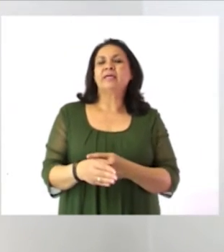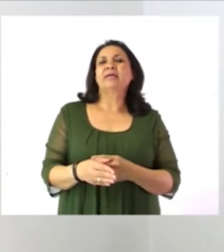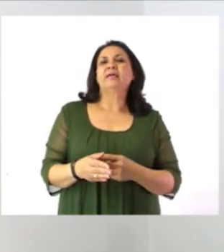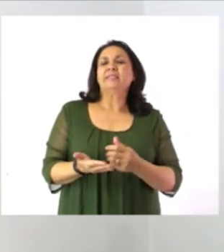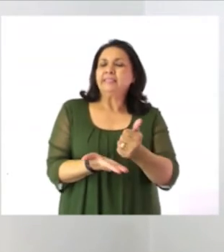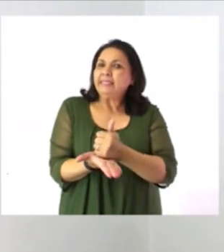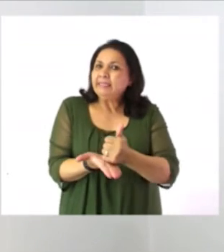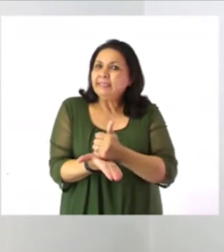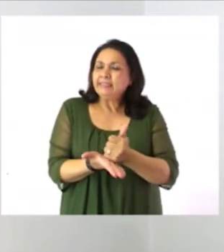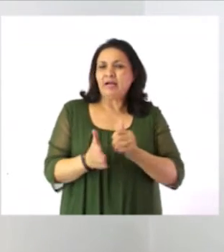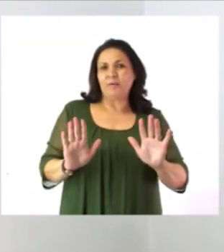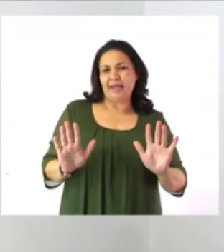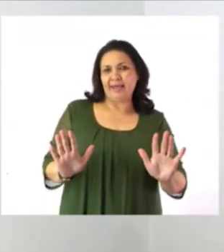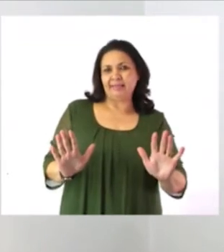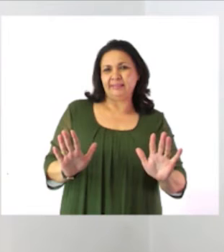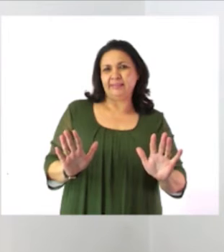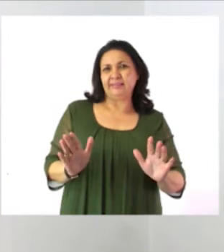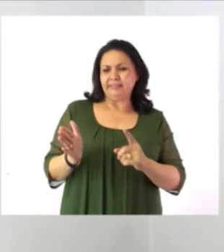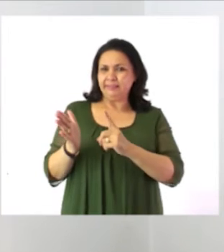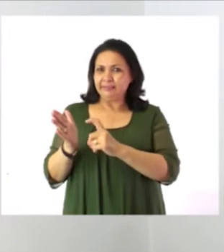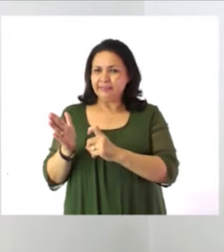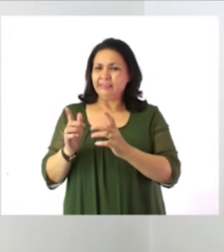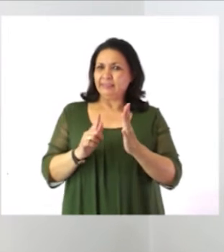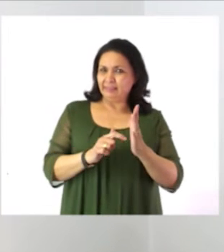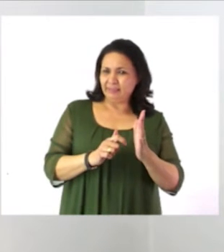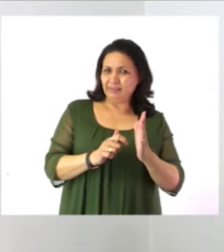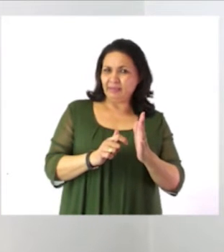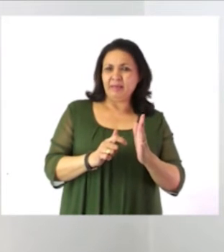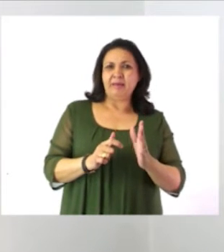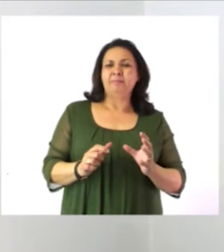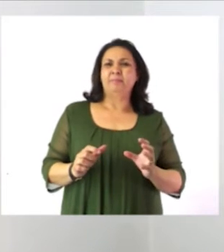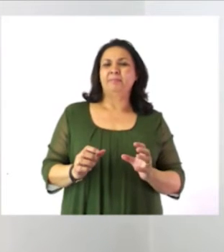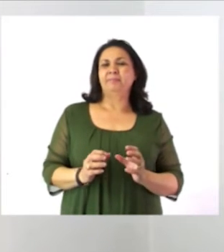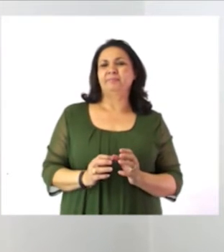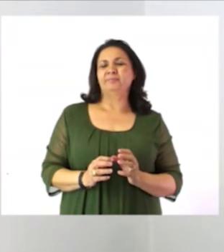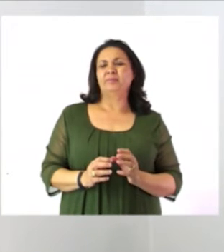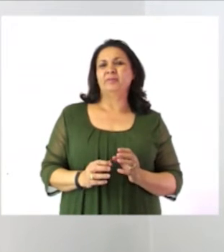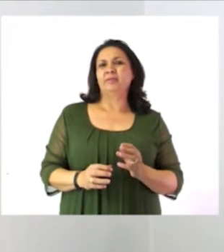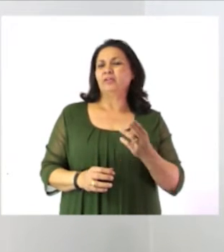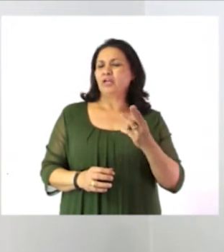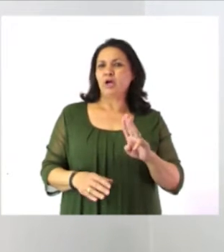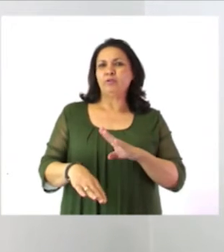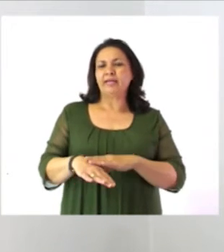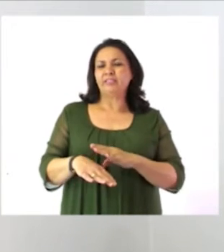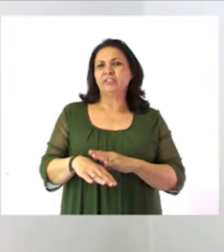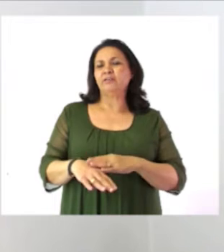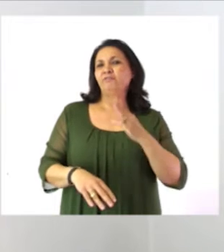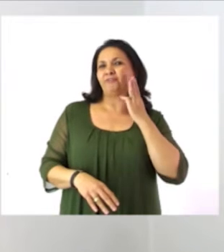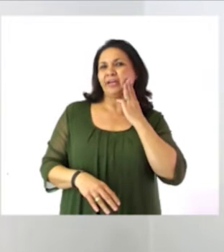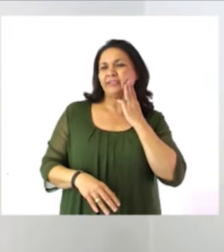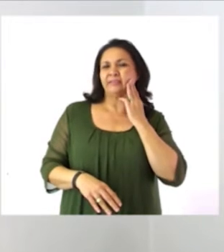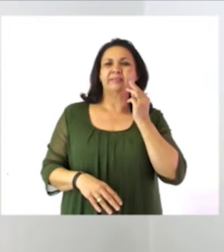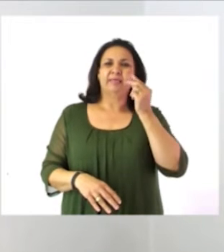sanitize our hands at all times. And remember to avoid touching your face, your